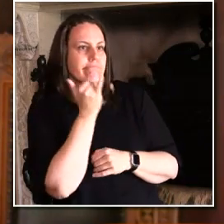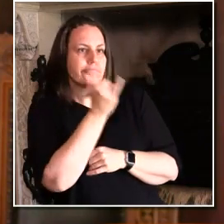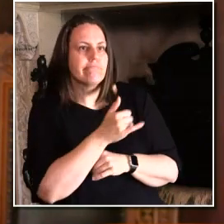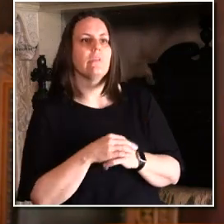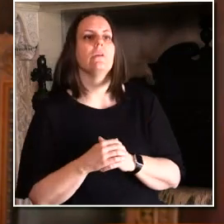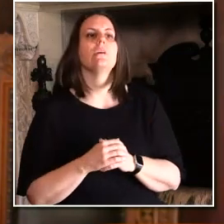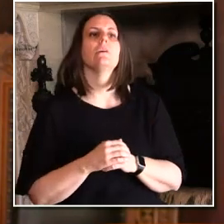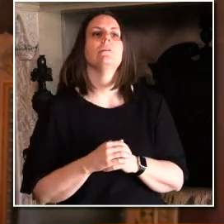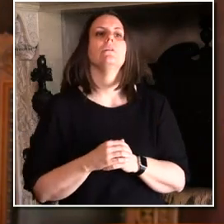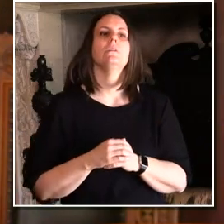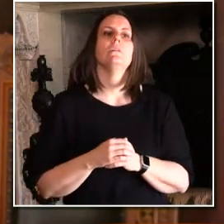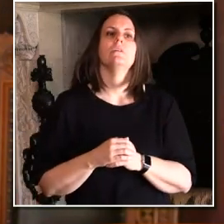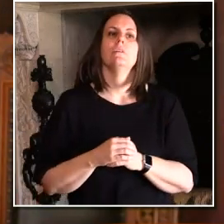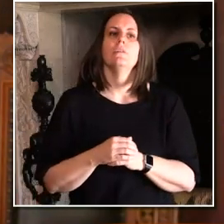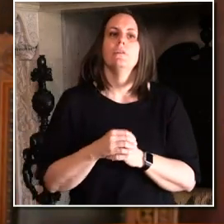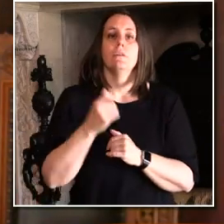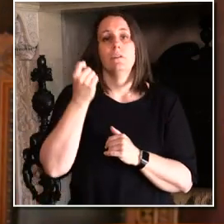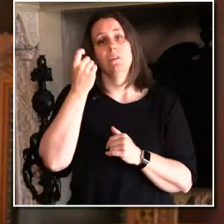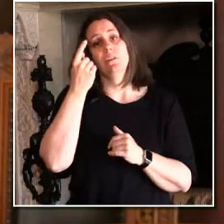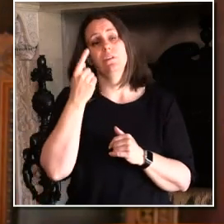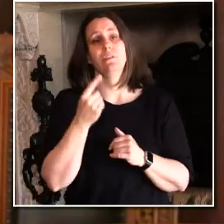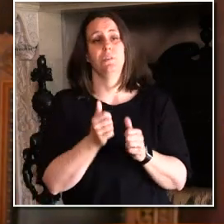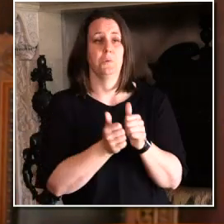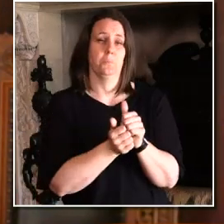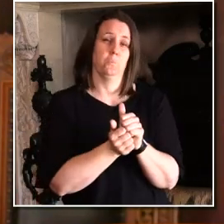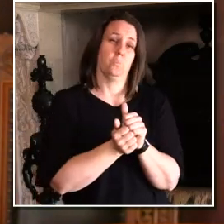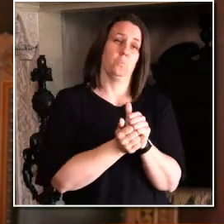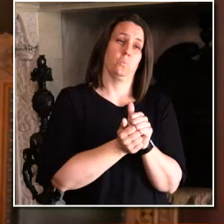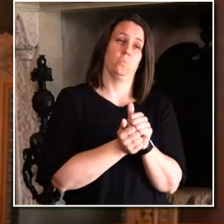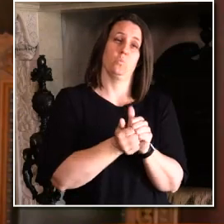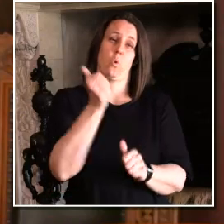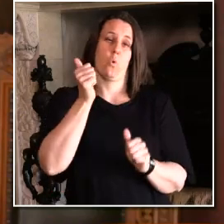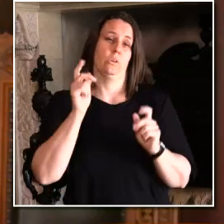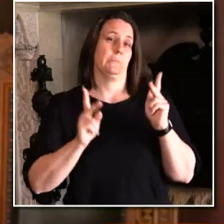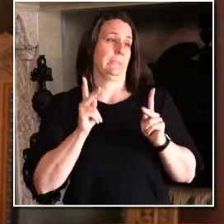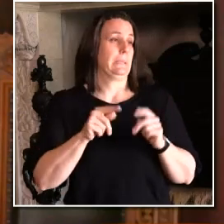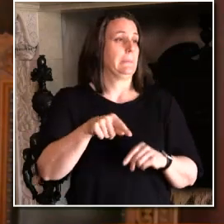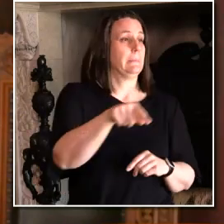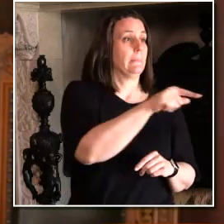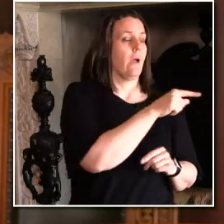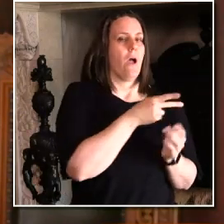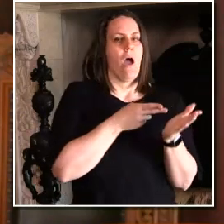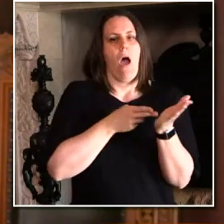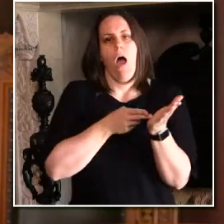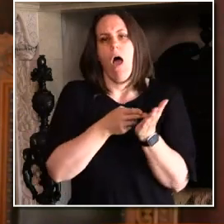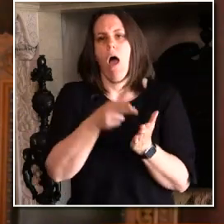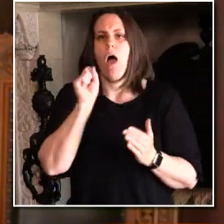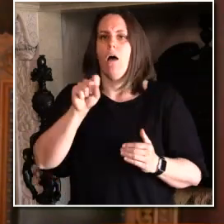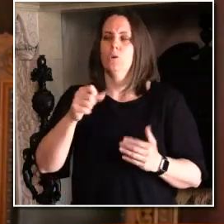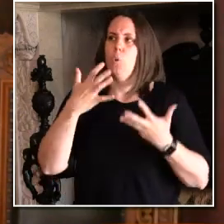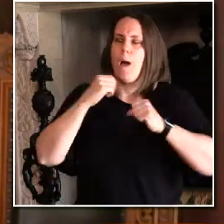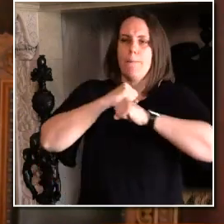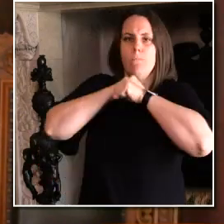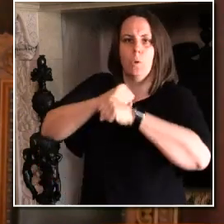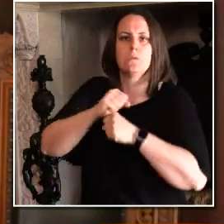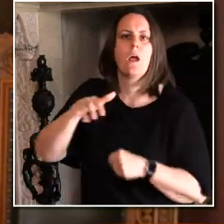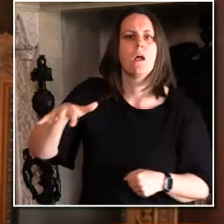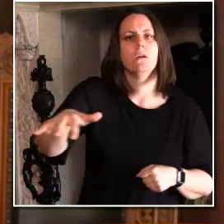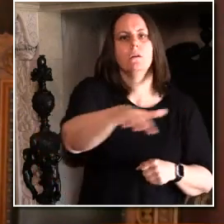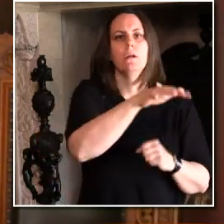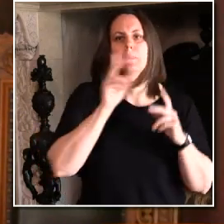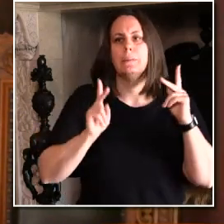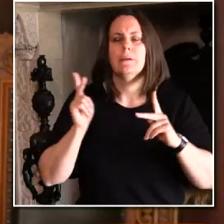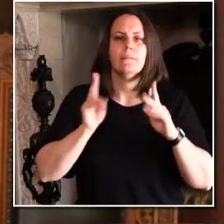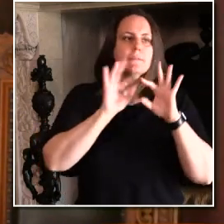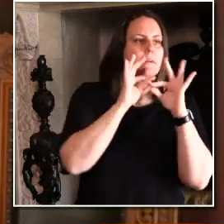that Wisconsinites are great, and they really want to help protect their communities, their friends, their family, their neighbors. And so people in